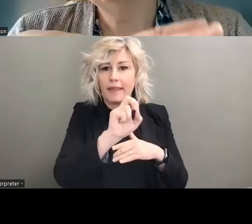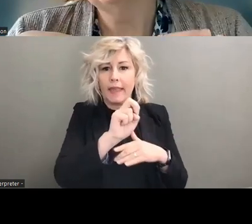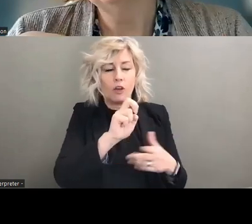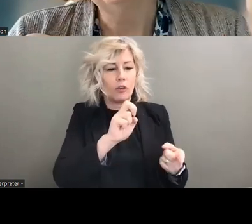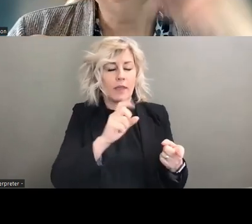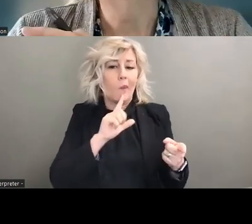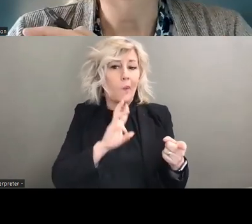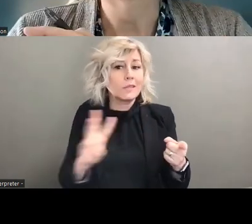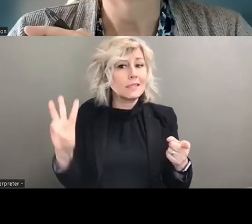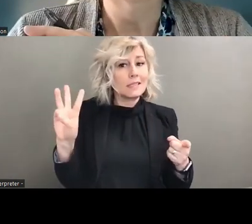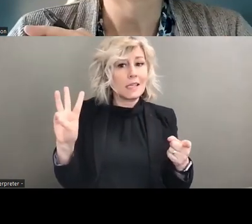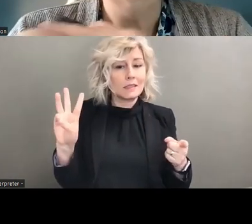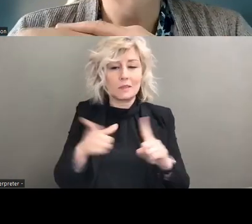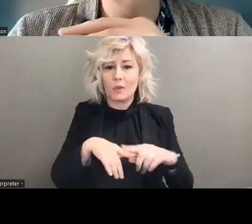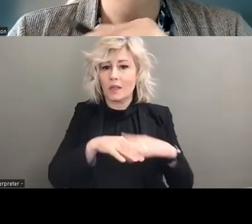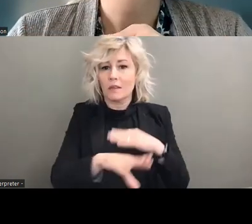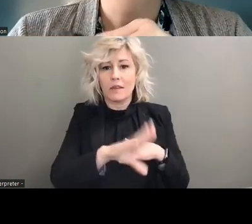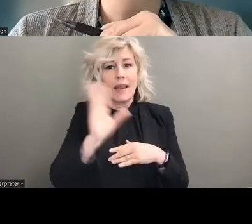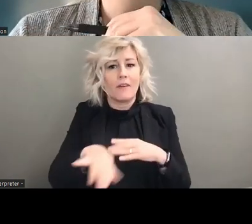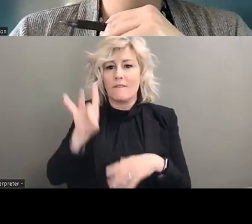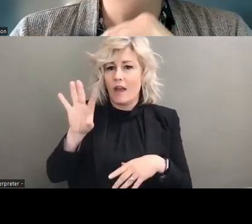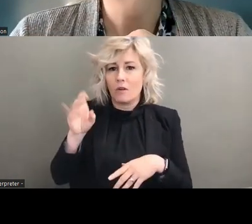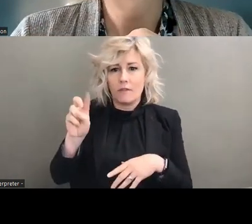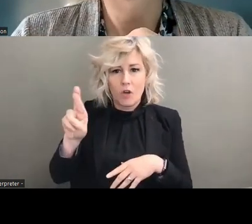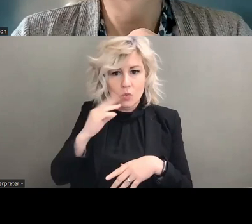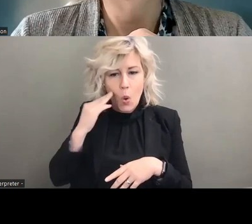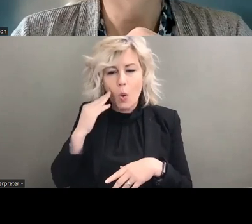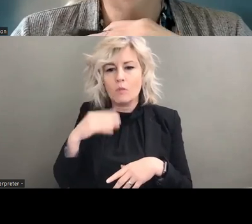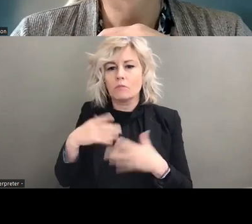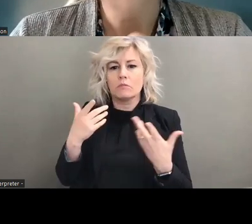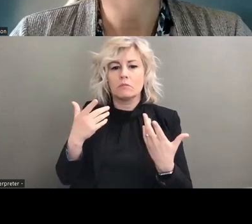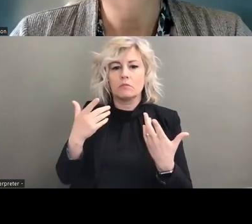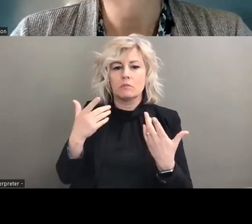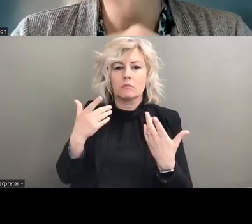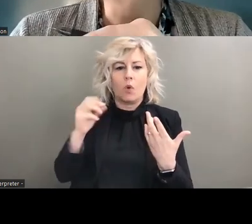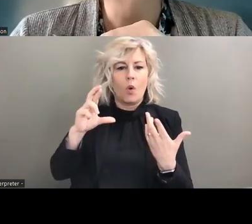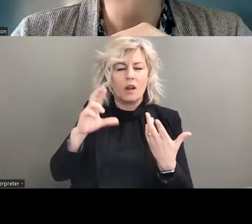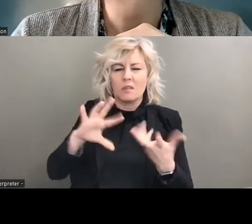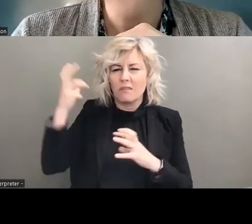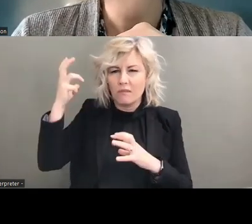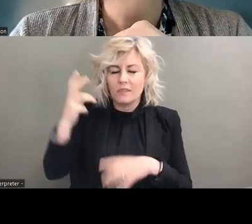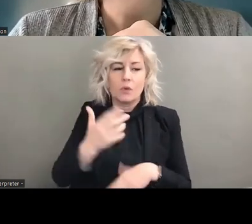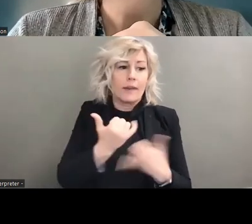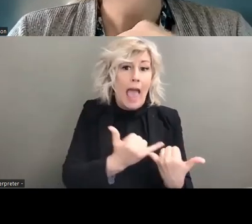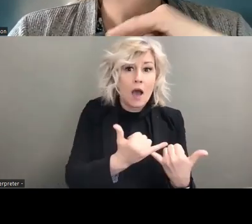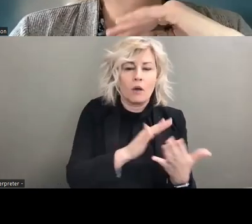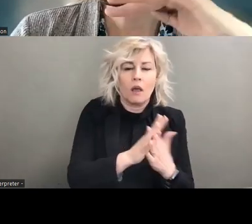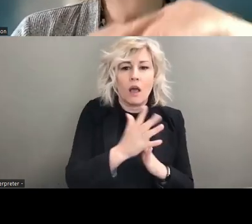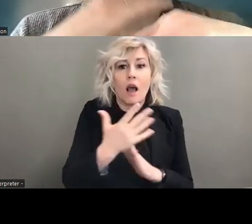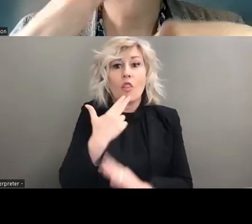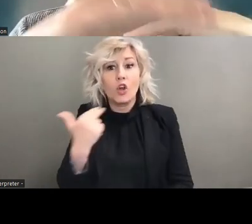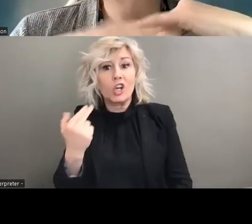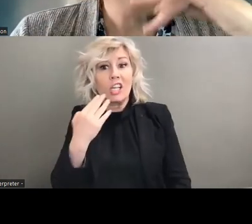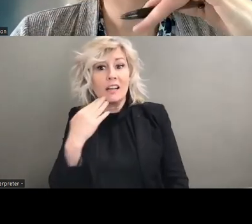were 6 years old when they entered care. They never found a foster home or foster home disrupted. And then they're 13, 14, and they go from